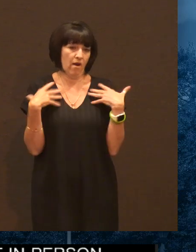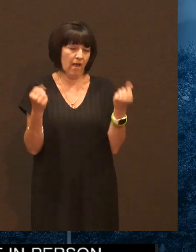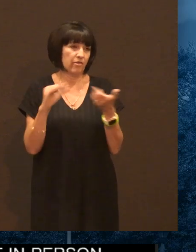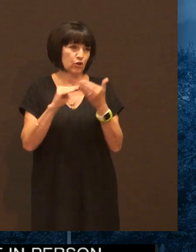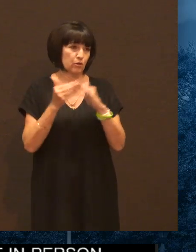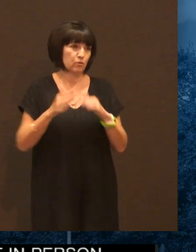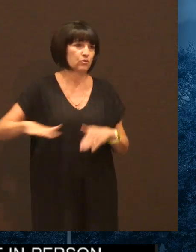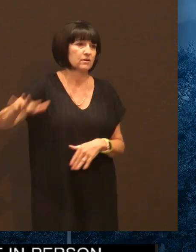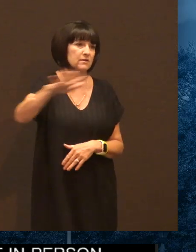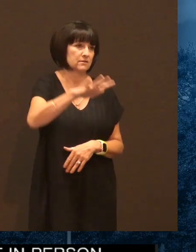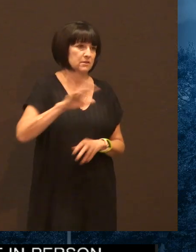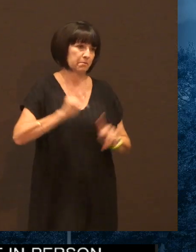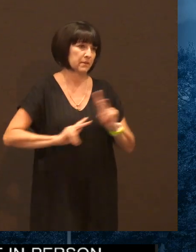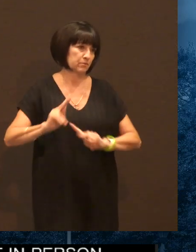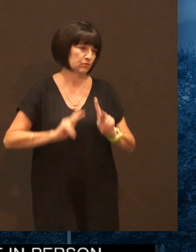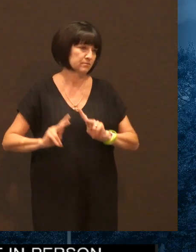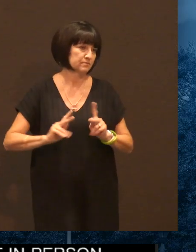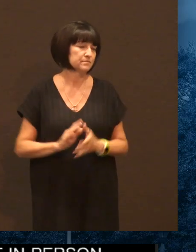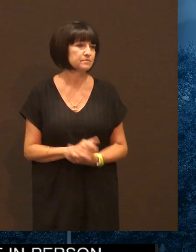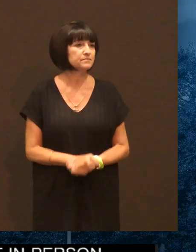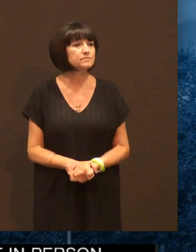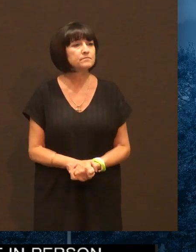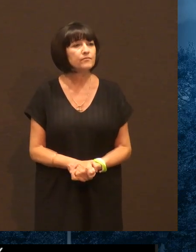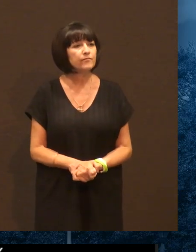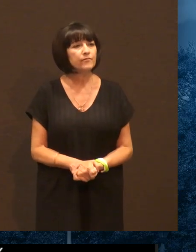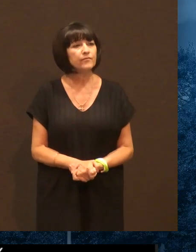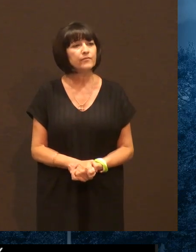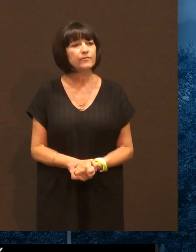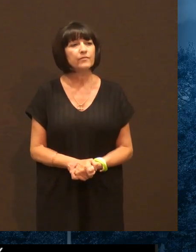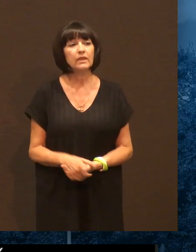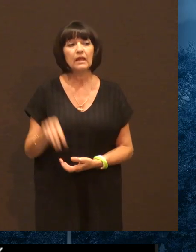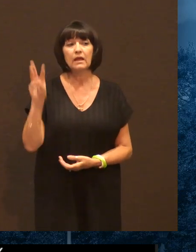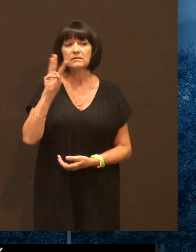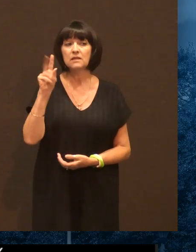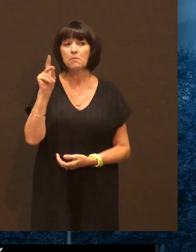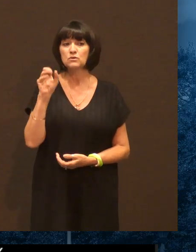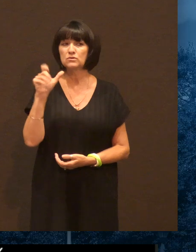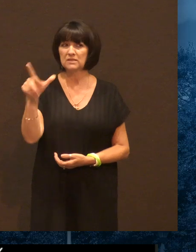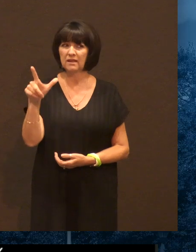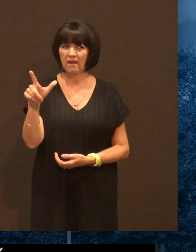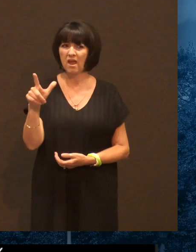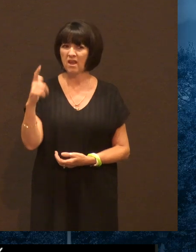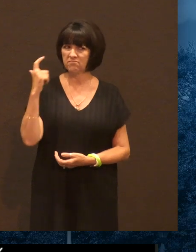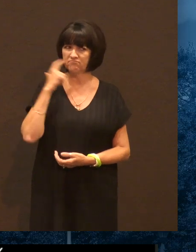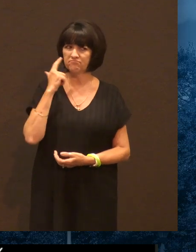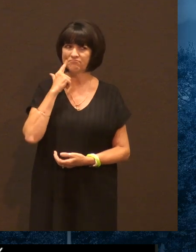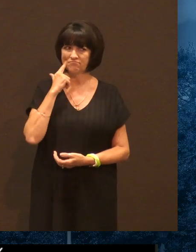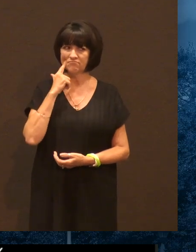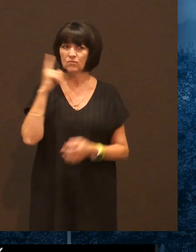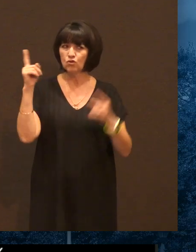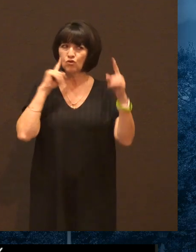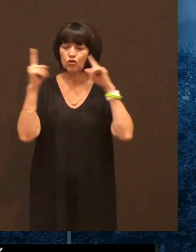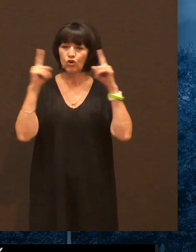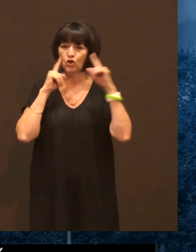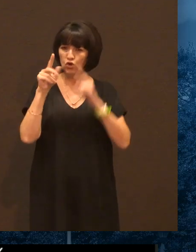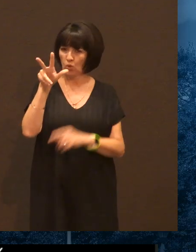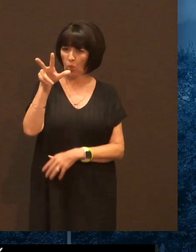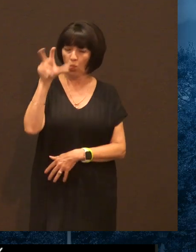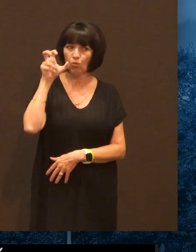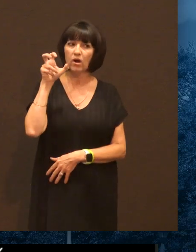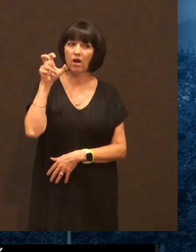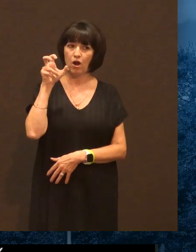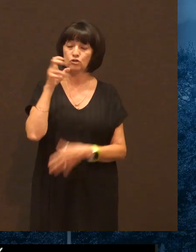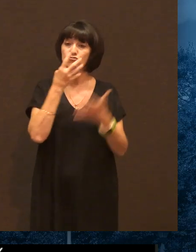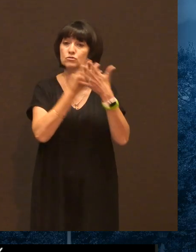The next question's from Amy Cherry at WDEL. When were the 300 inmates who tested positive for COVID-19 at Sussex